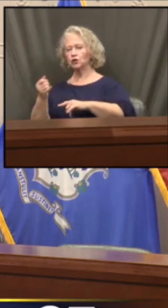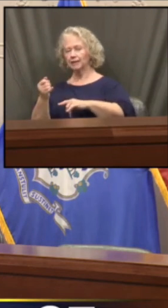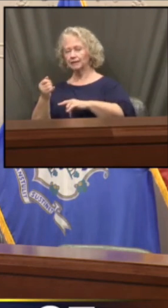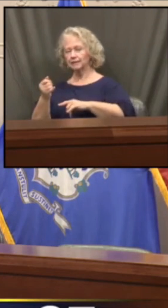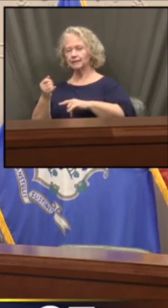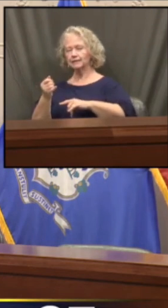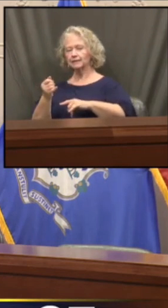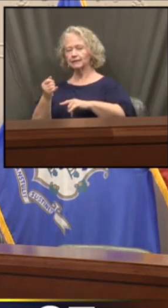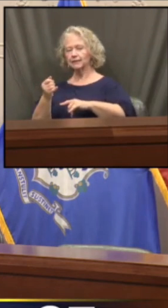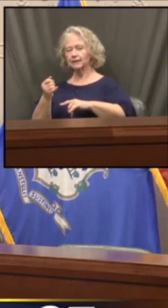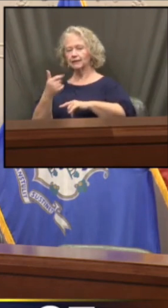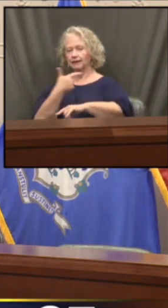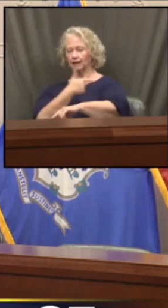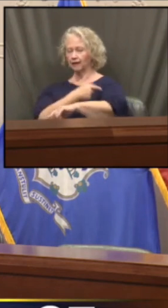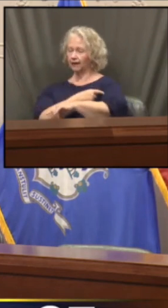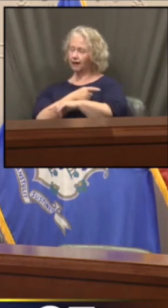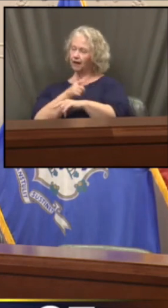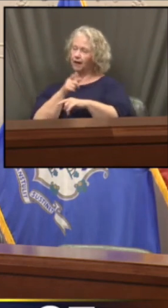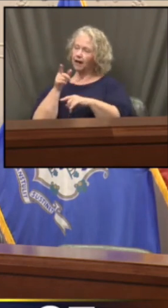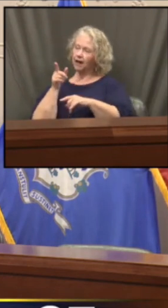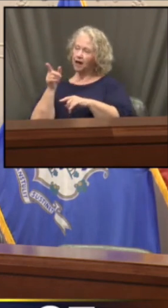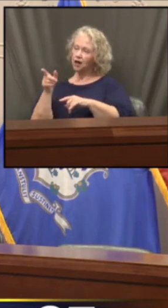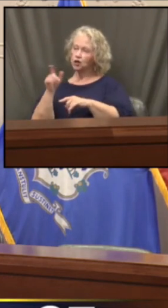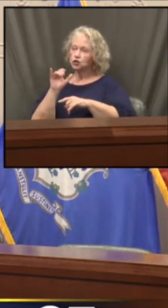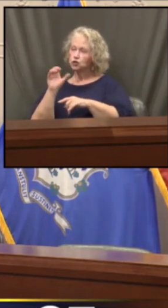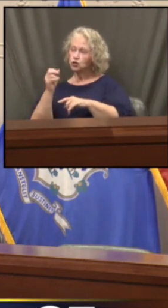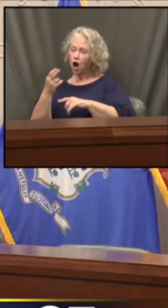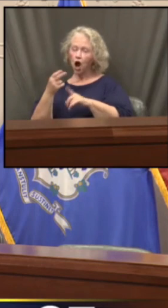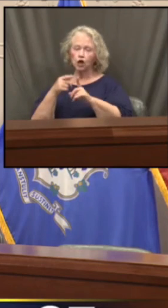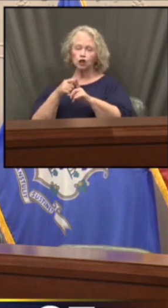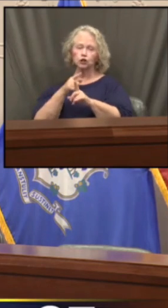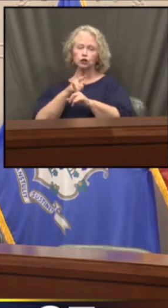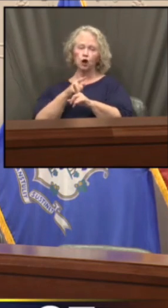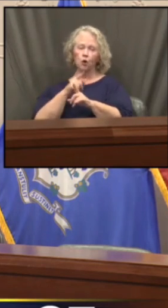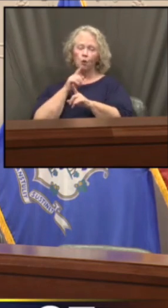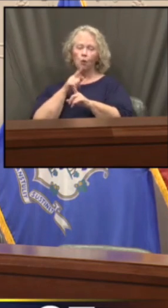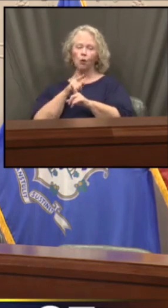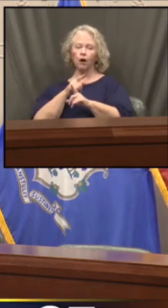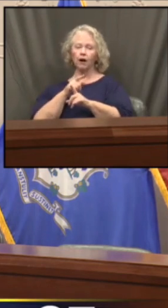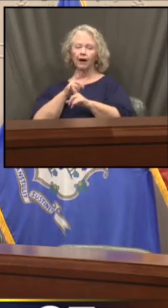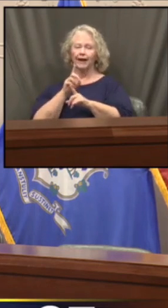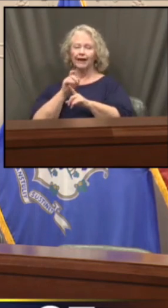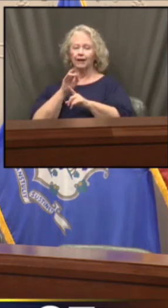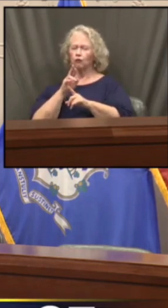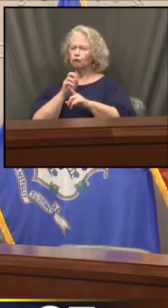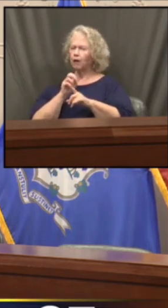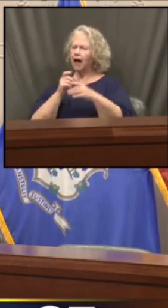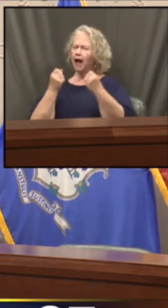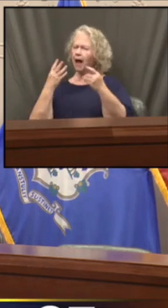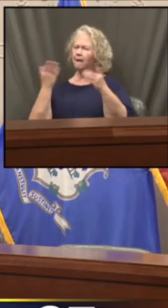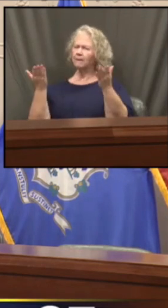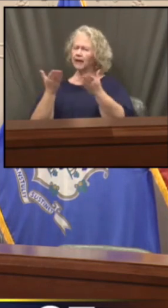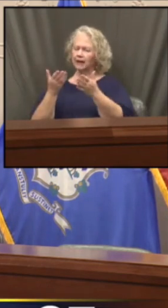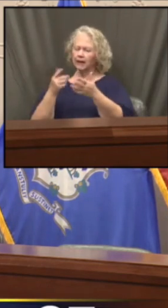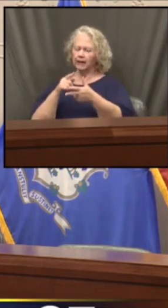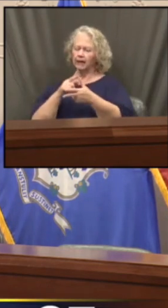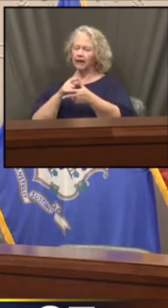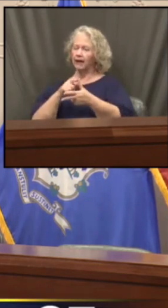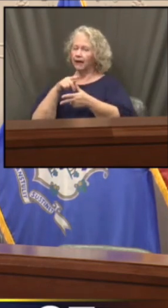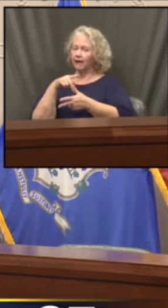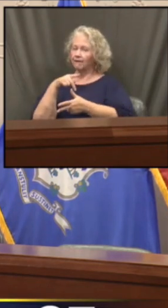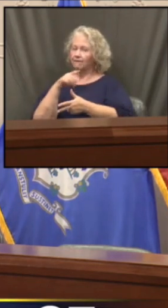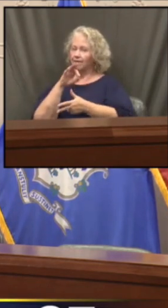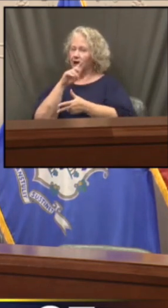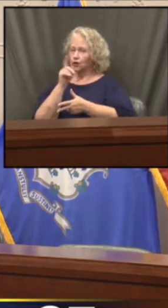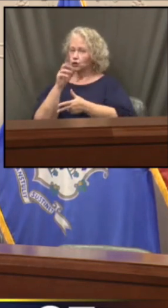us how many, or the Commissioner of Public Health, how many Johnson & Johnson vaccines have been administered? How many Pfizer? How many